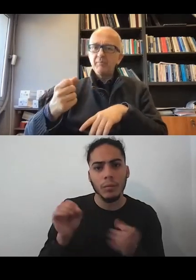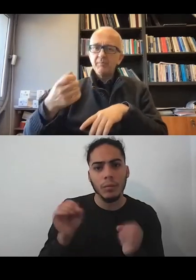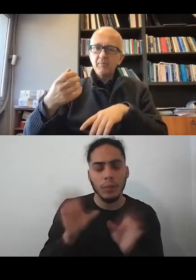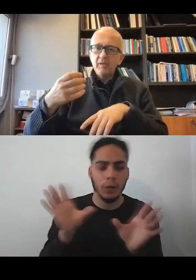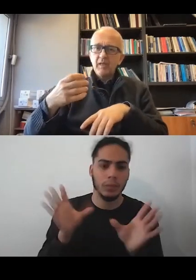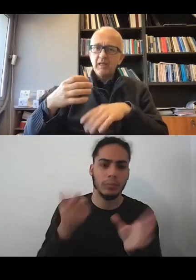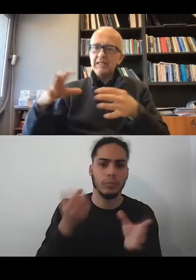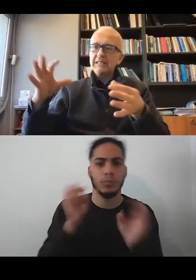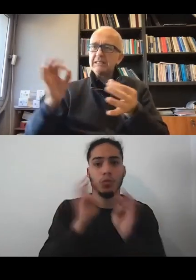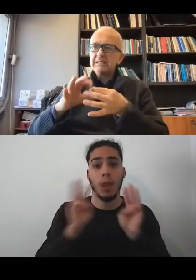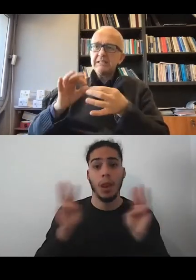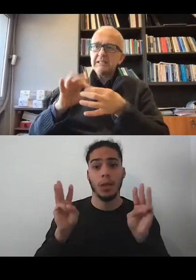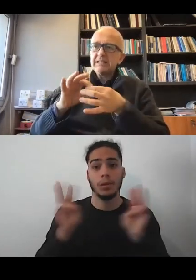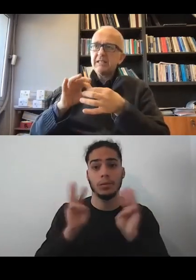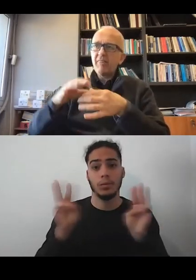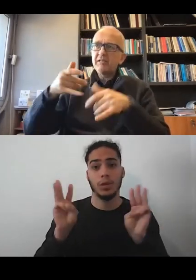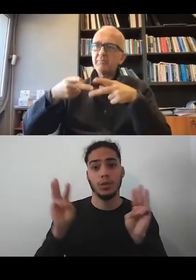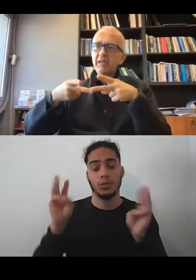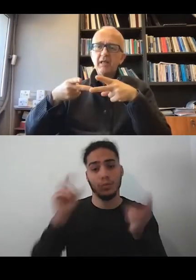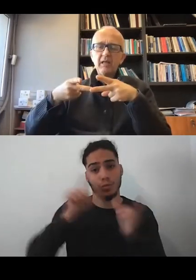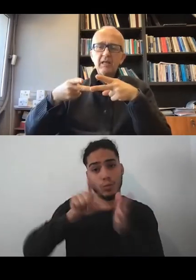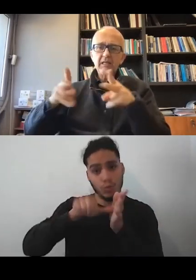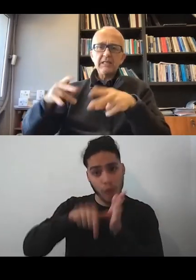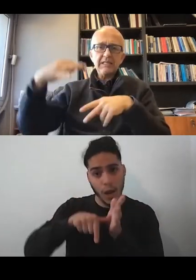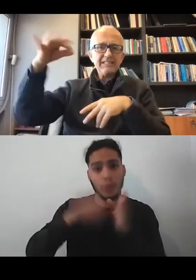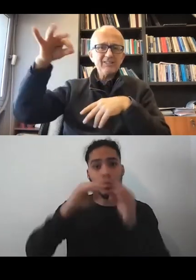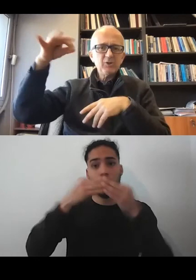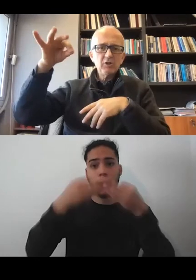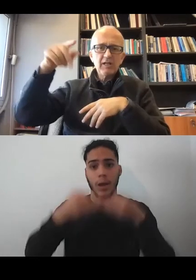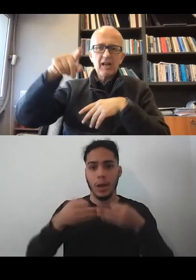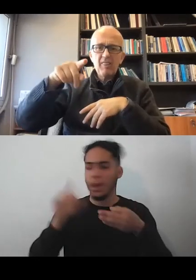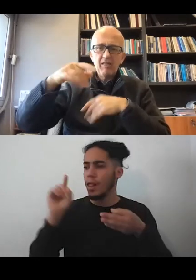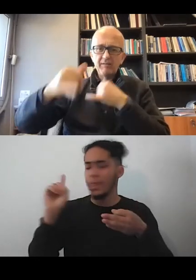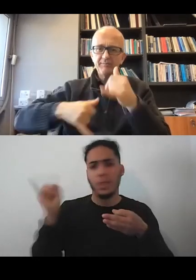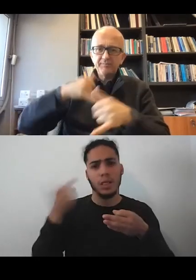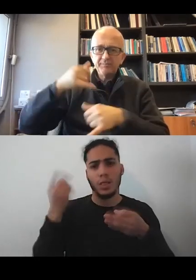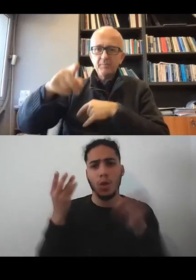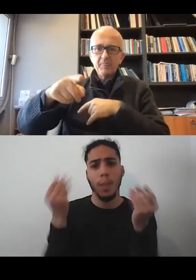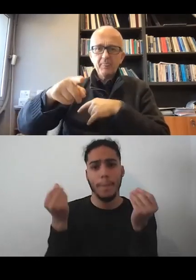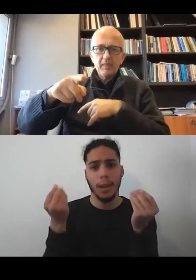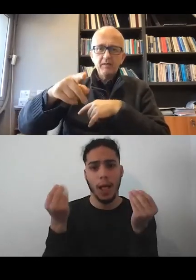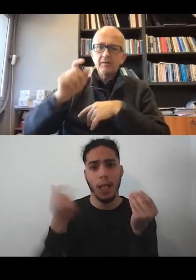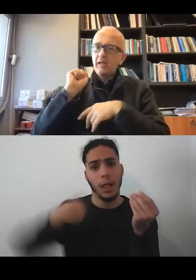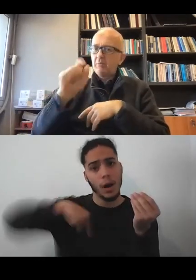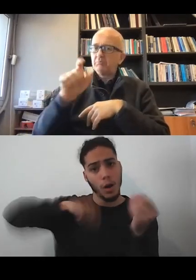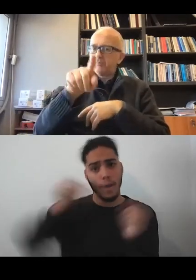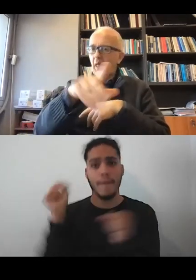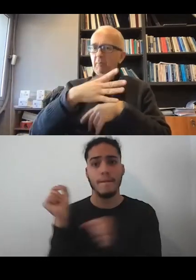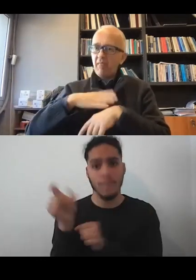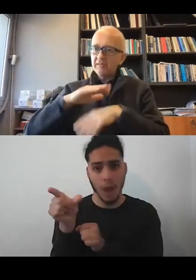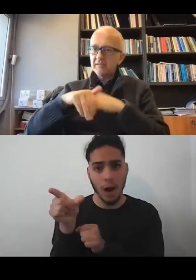website, and all the material will be sent to you, to your emails.